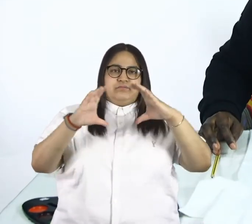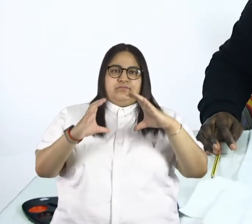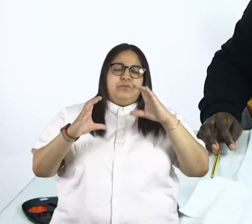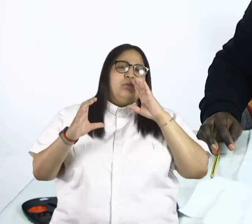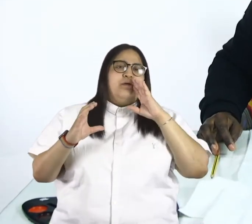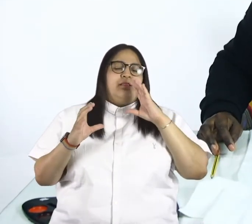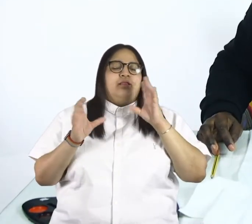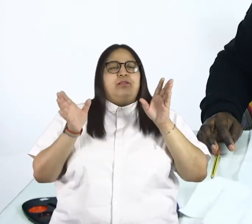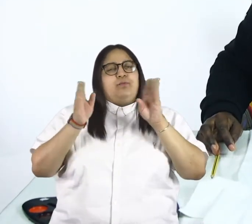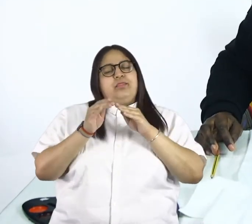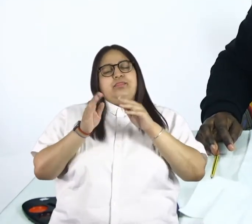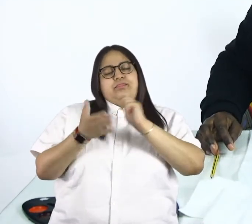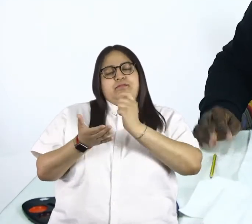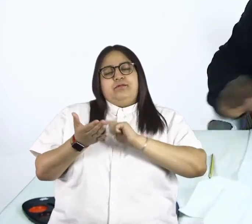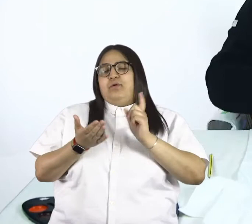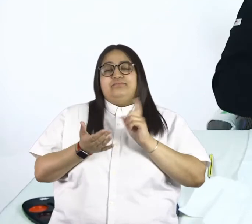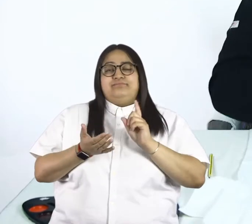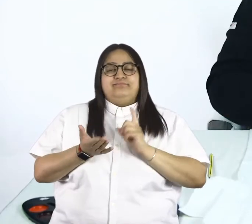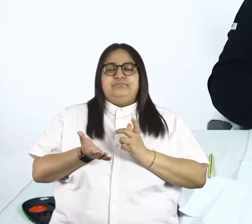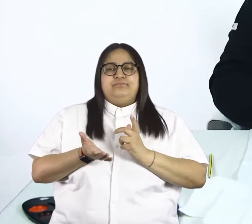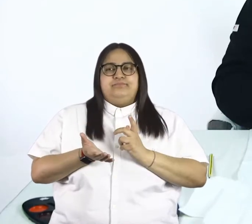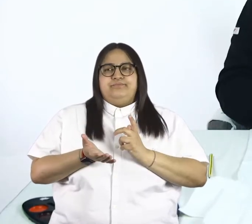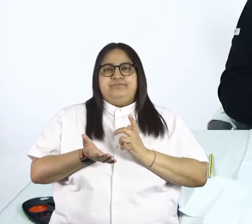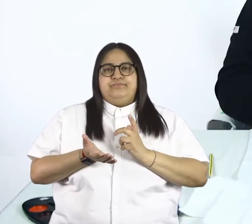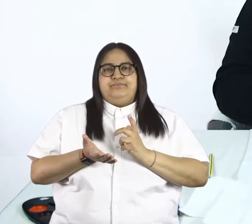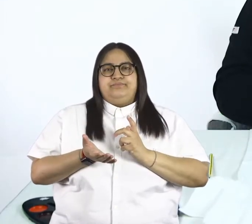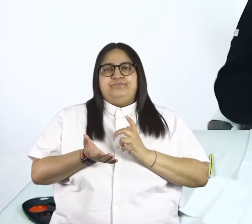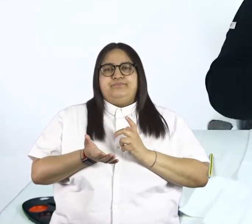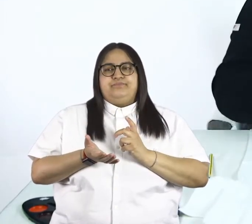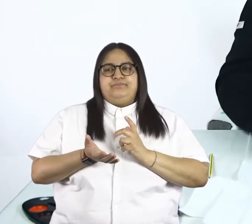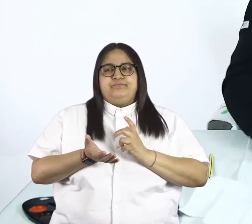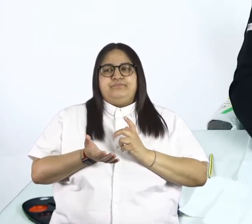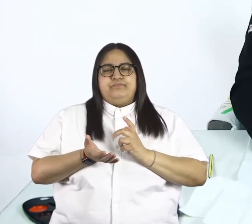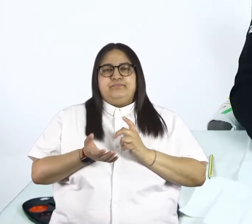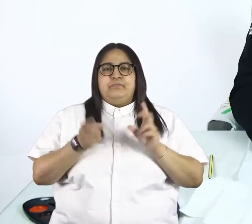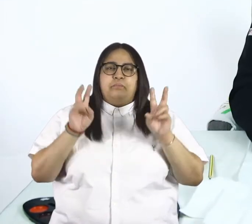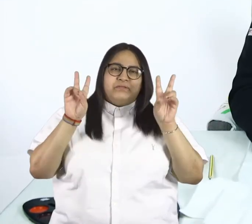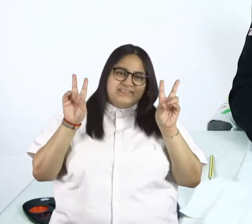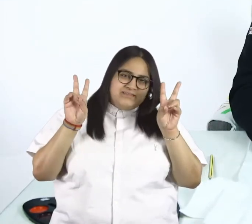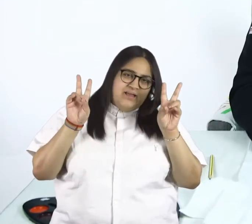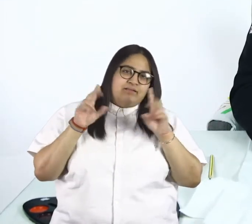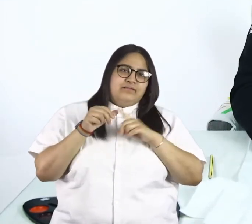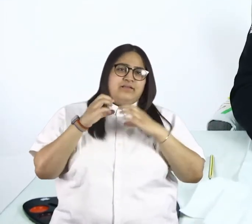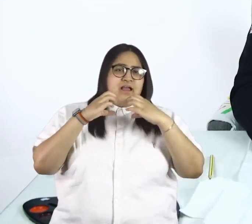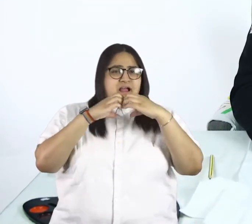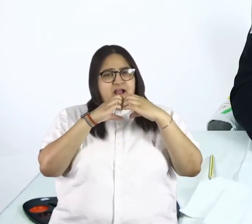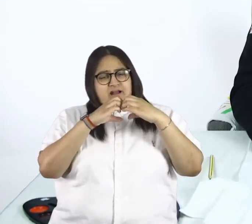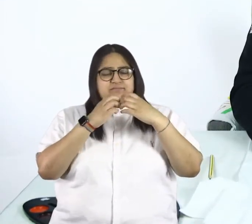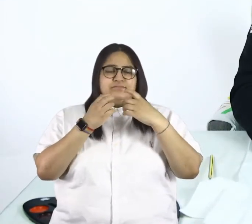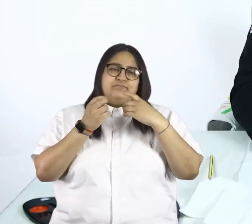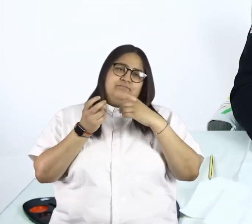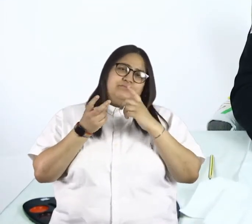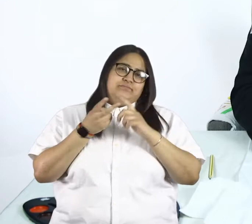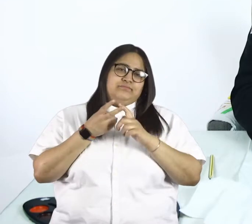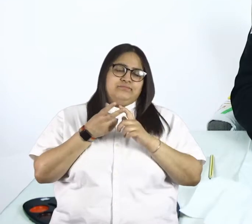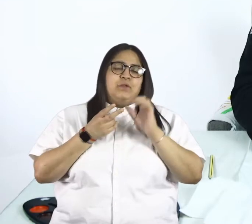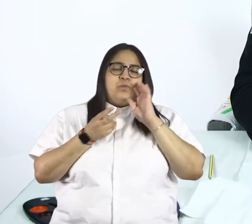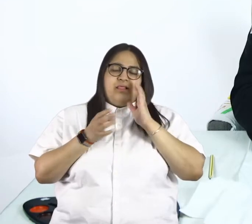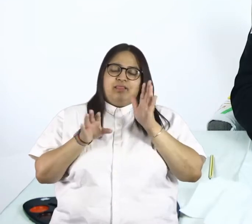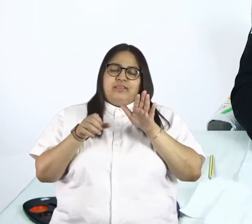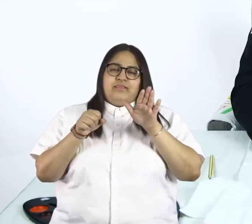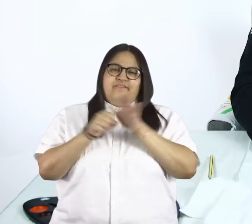with lots of, remember we spoke earlier on about the peace sign, hearts. So we're going to